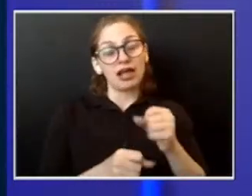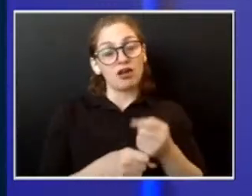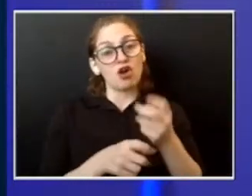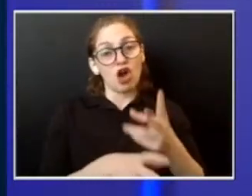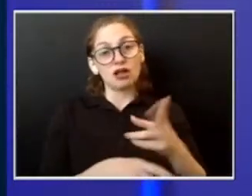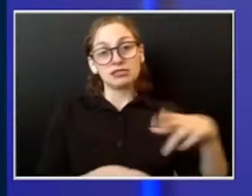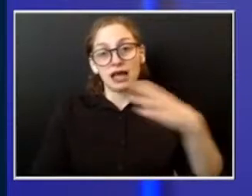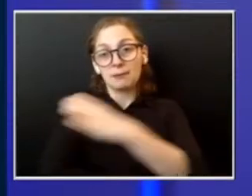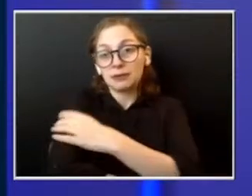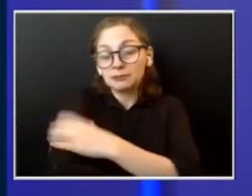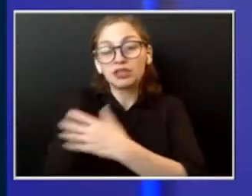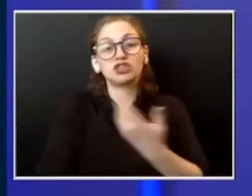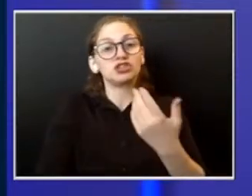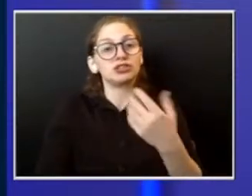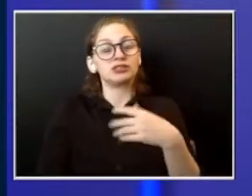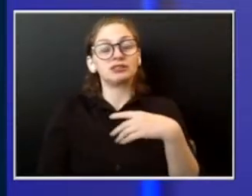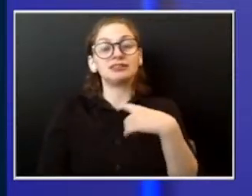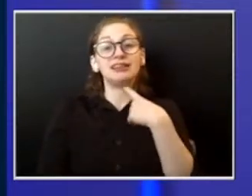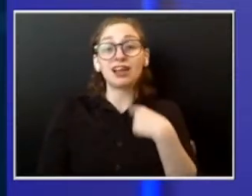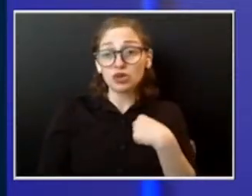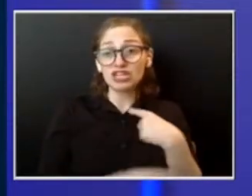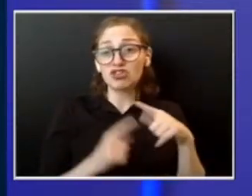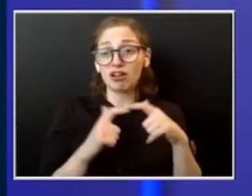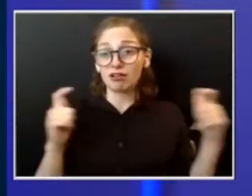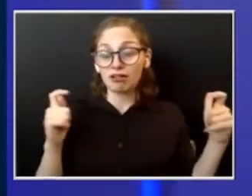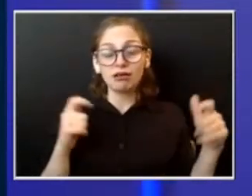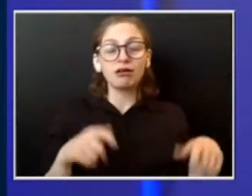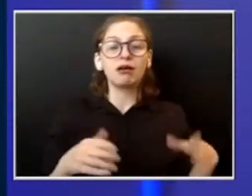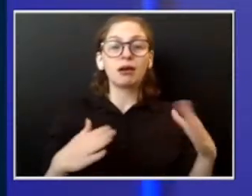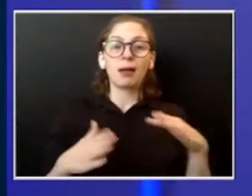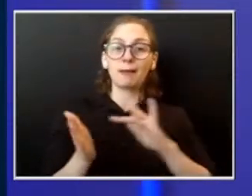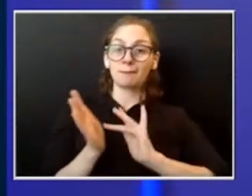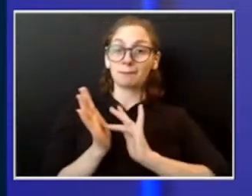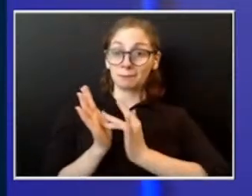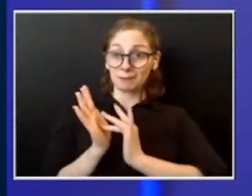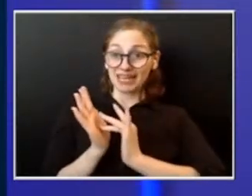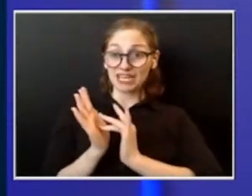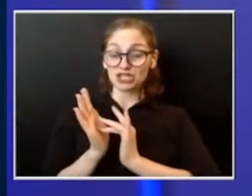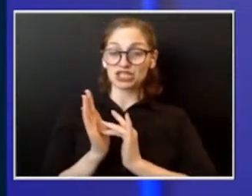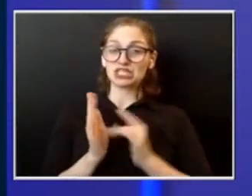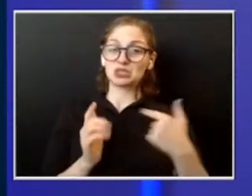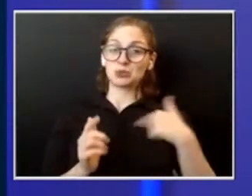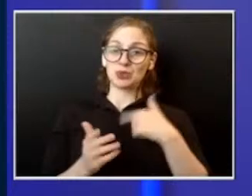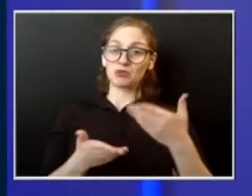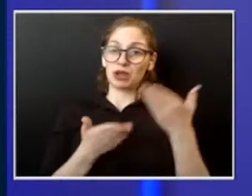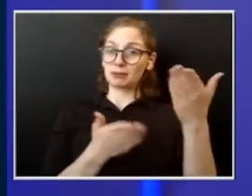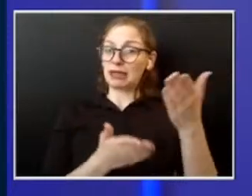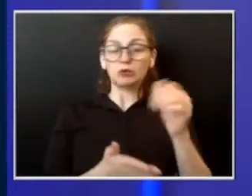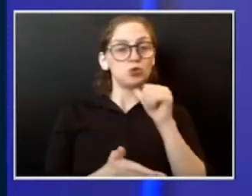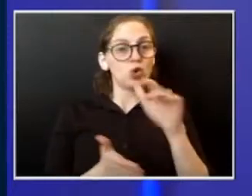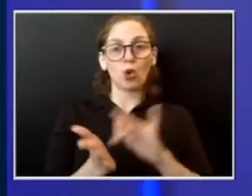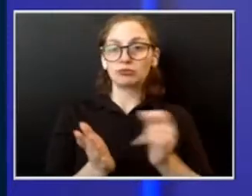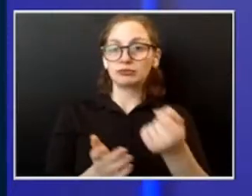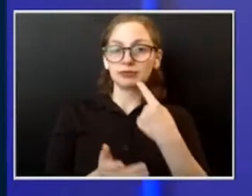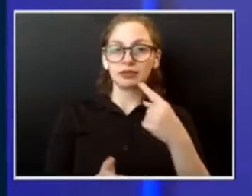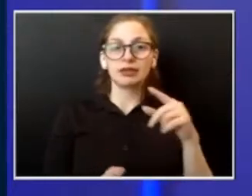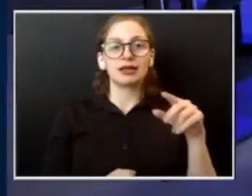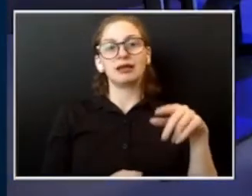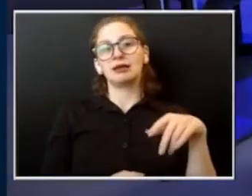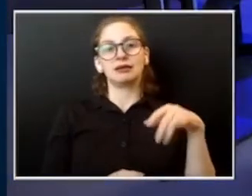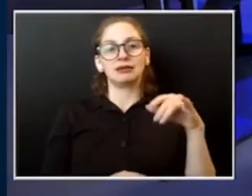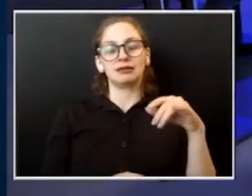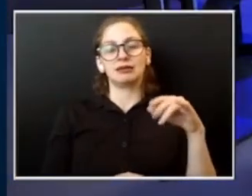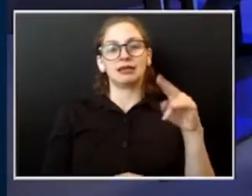certainly recommend the NSAIDs, because they can cause havoc to kidneys after transplant, and So like Motrin